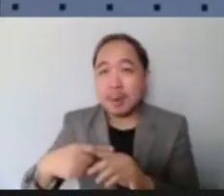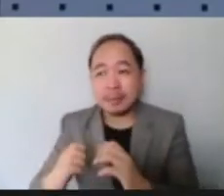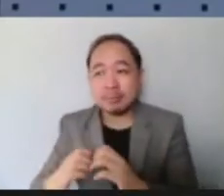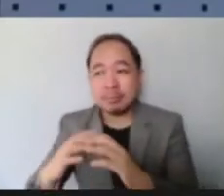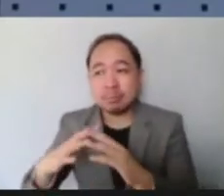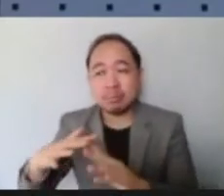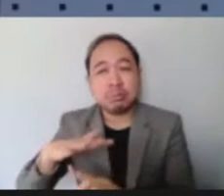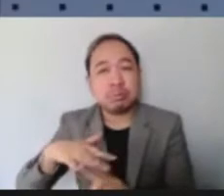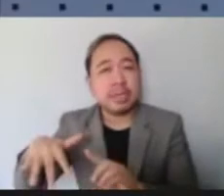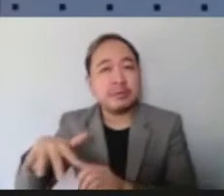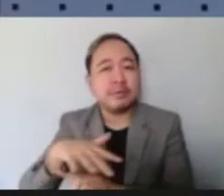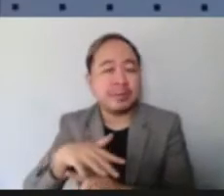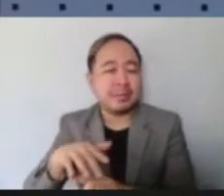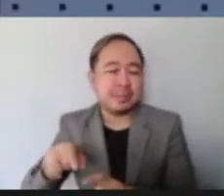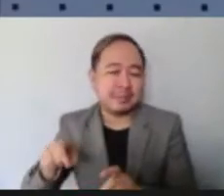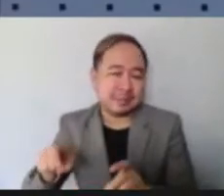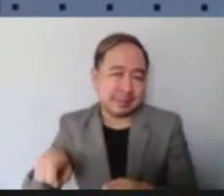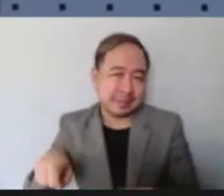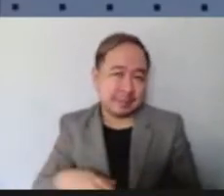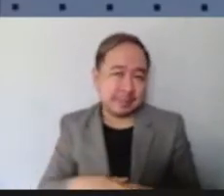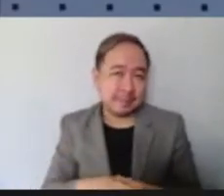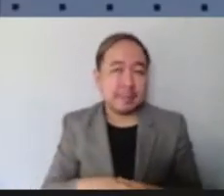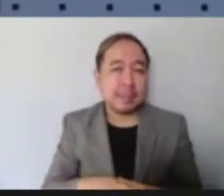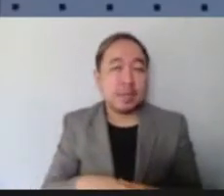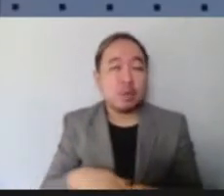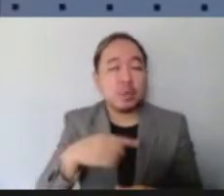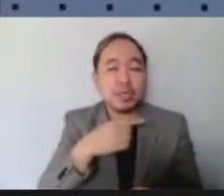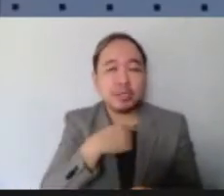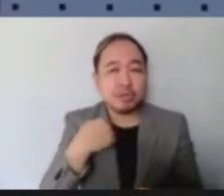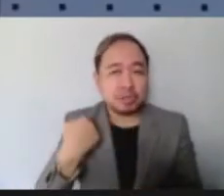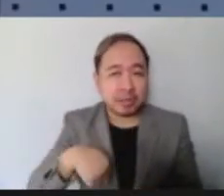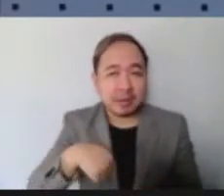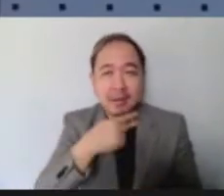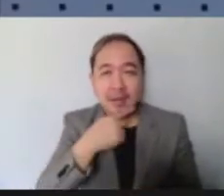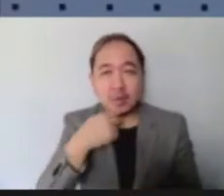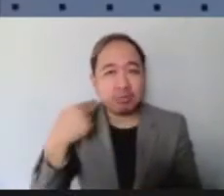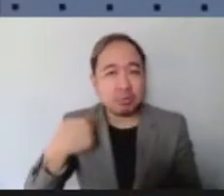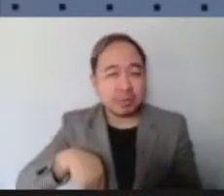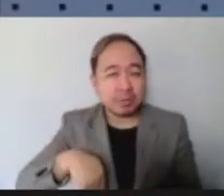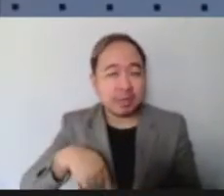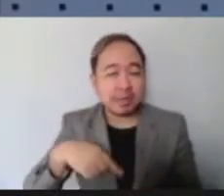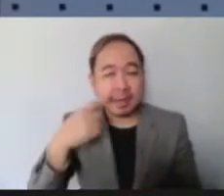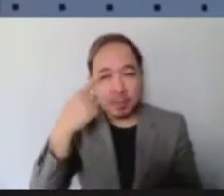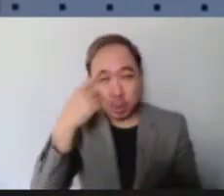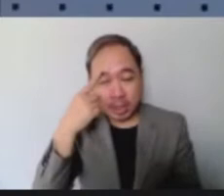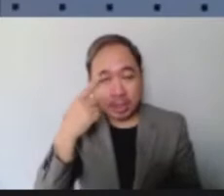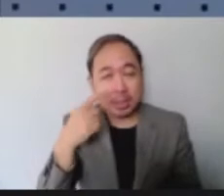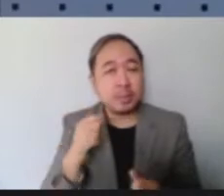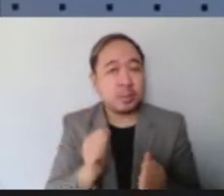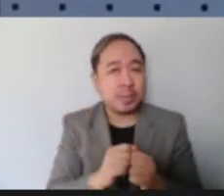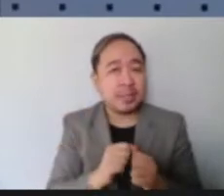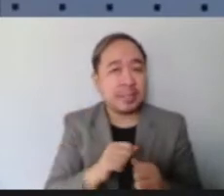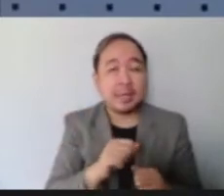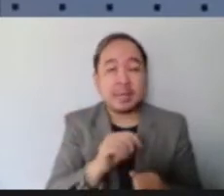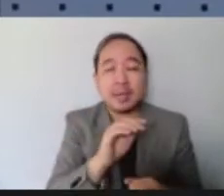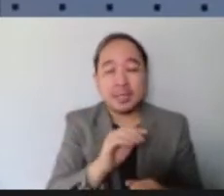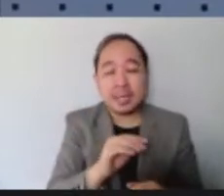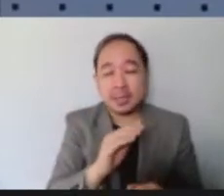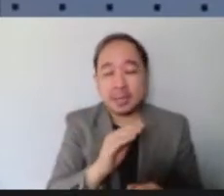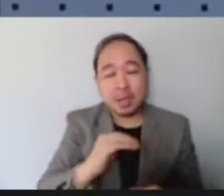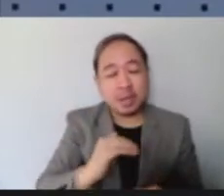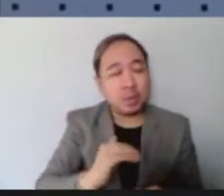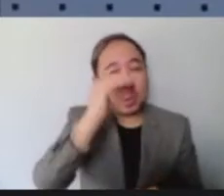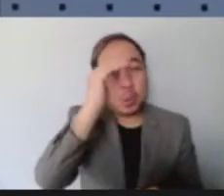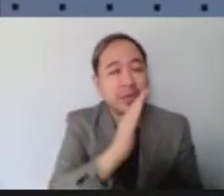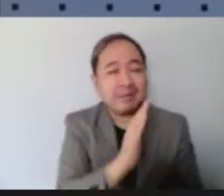sorcery with China Russia and Mongolia together we have built the Northeast Asia desertification